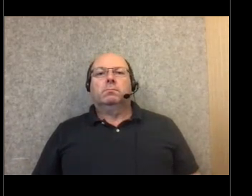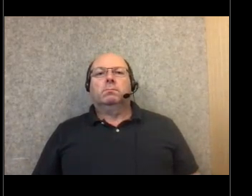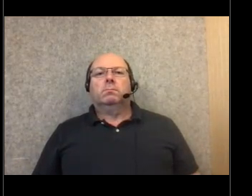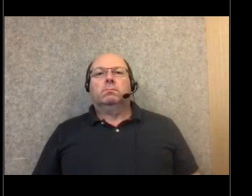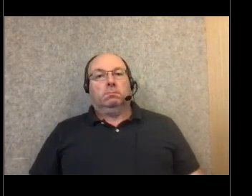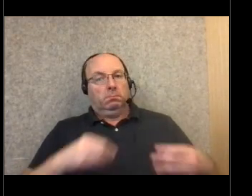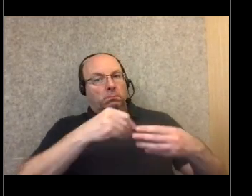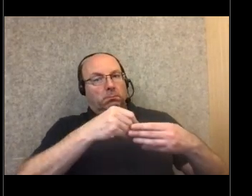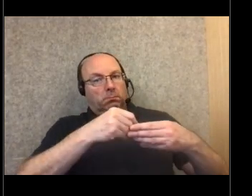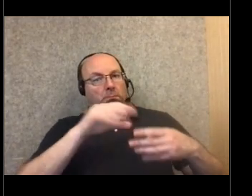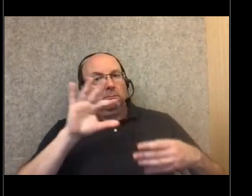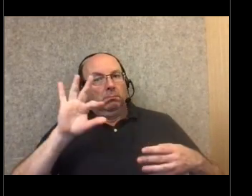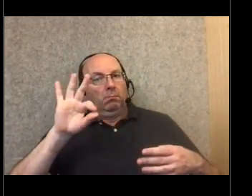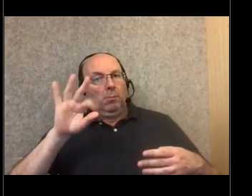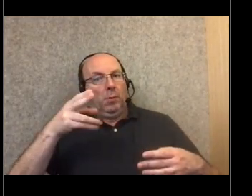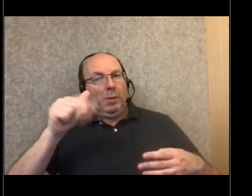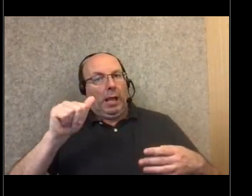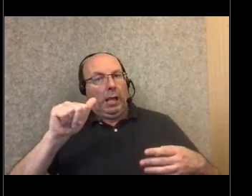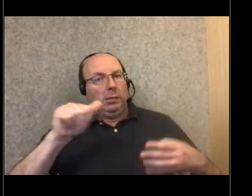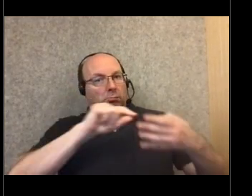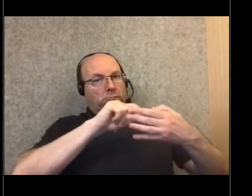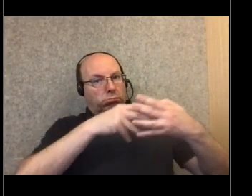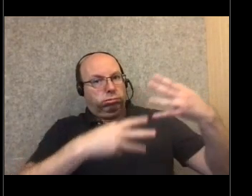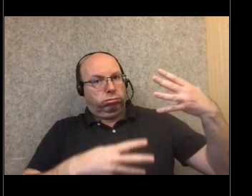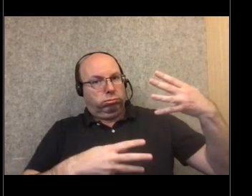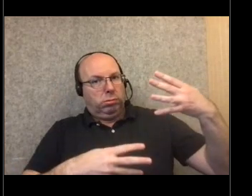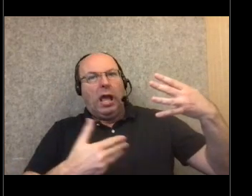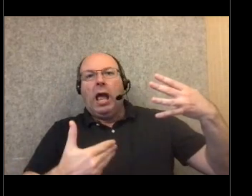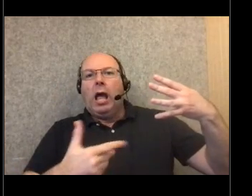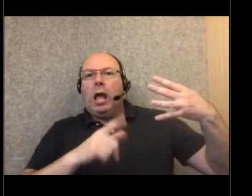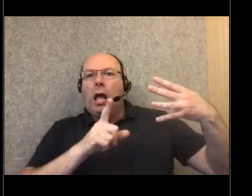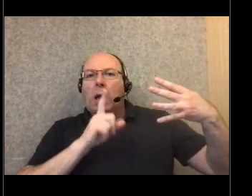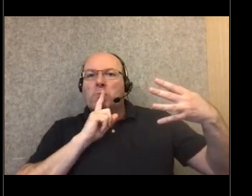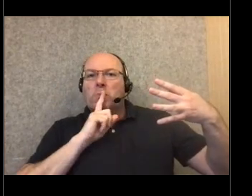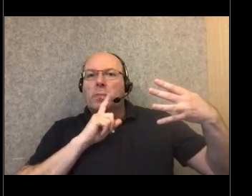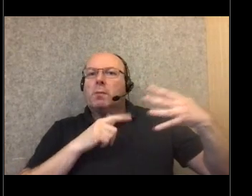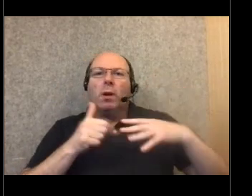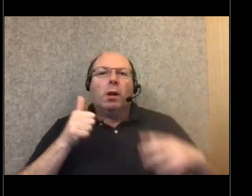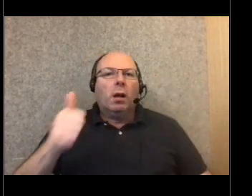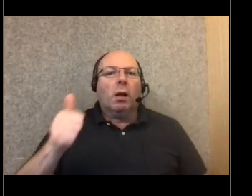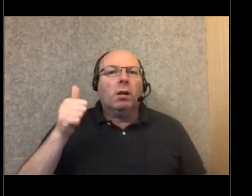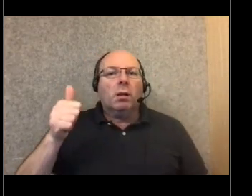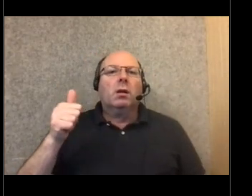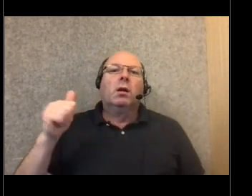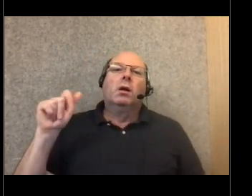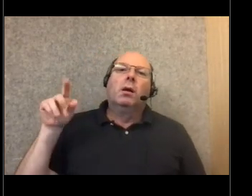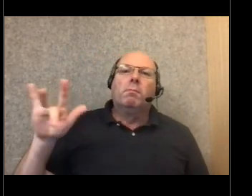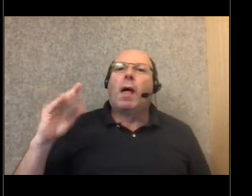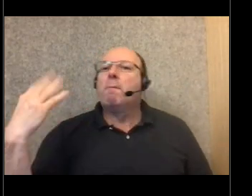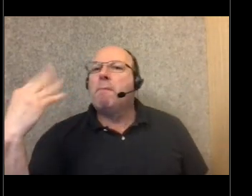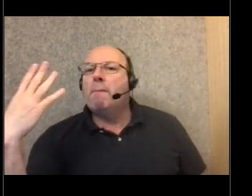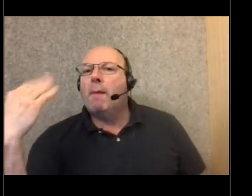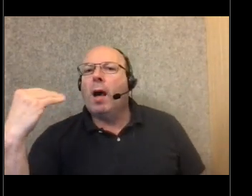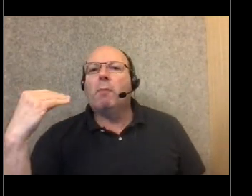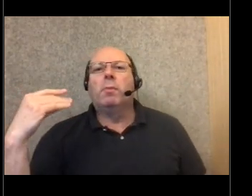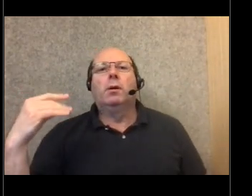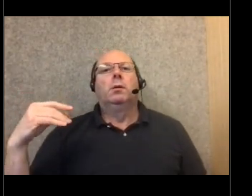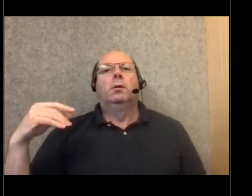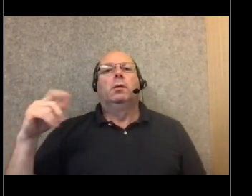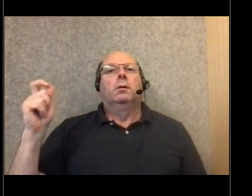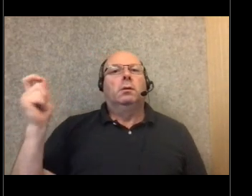mentioned in the Fair Housing Act, doorbells, fob readers, and intercoms are features provided